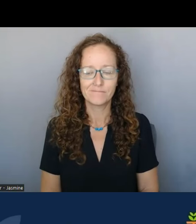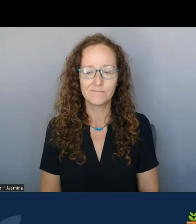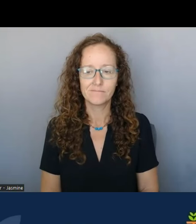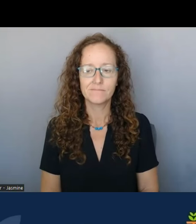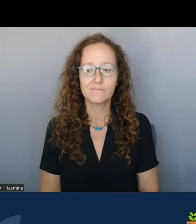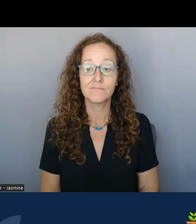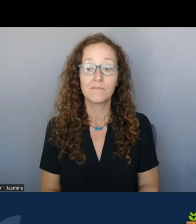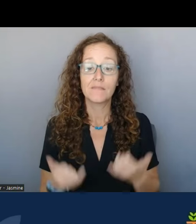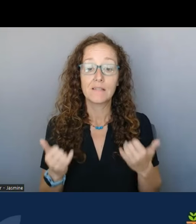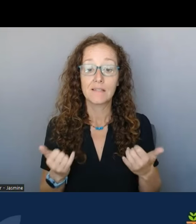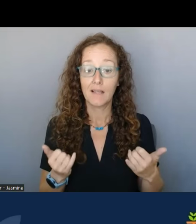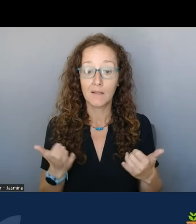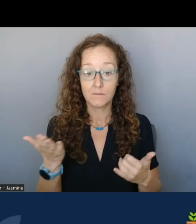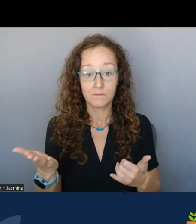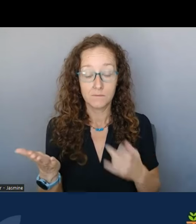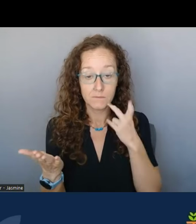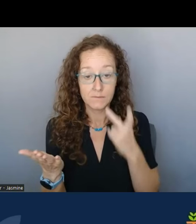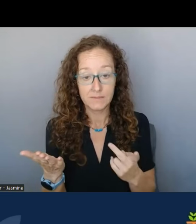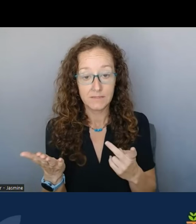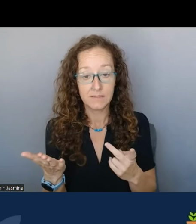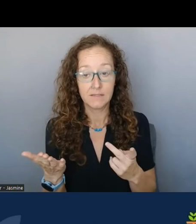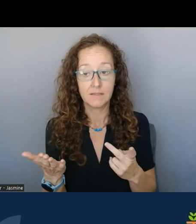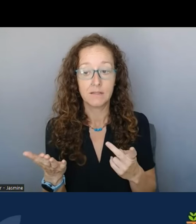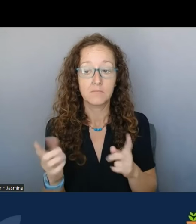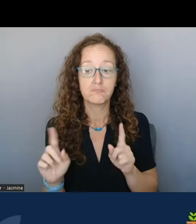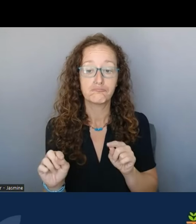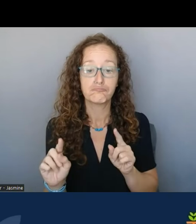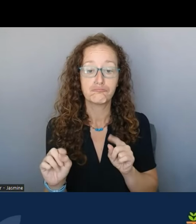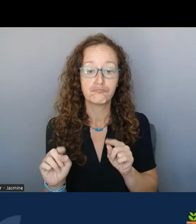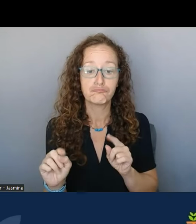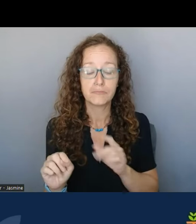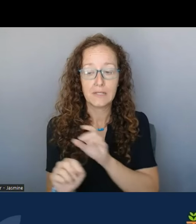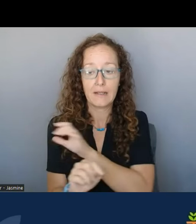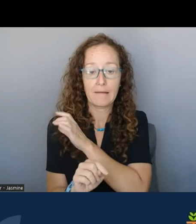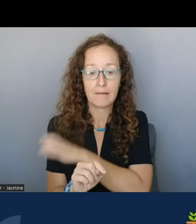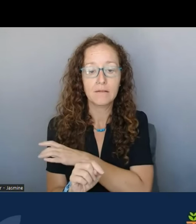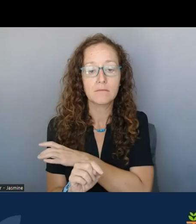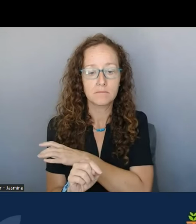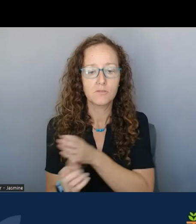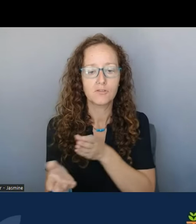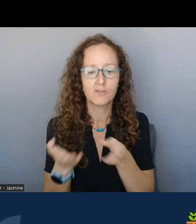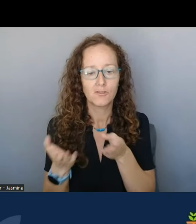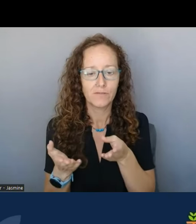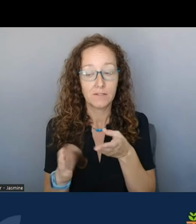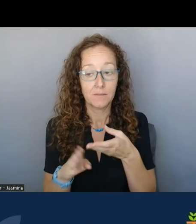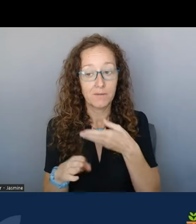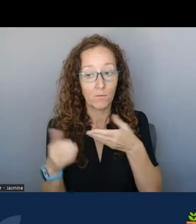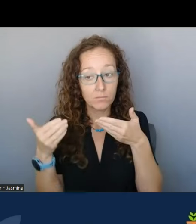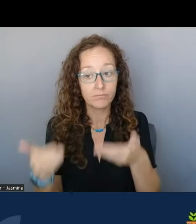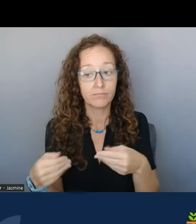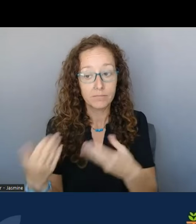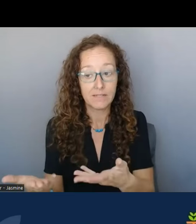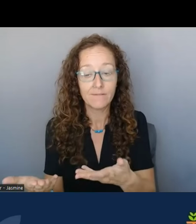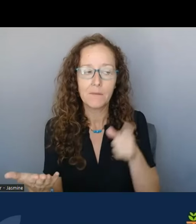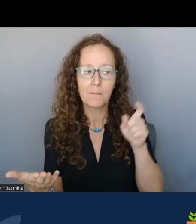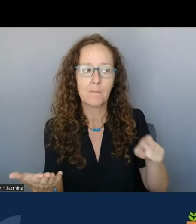here we have on the screen some outpatient services that do require prior authorization. These services